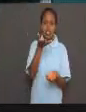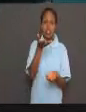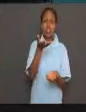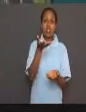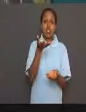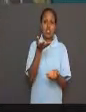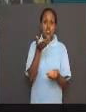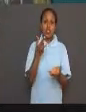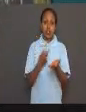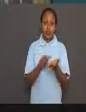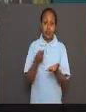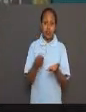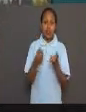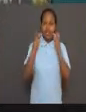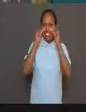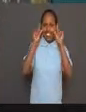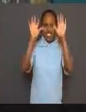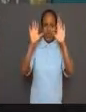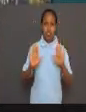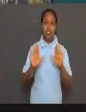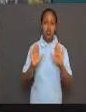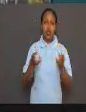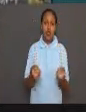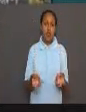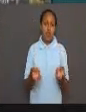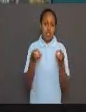despite its tremendous weight.